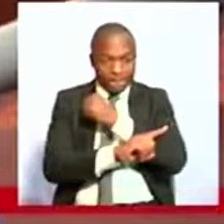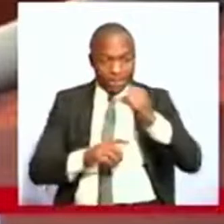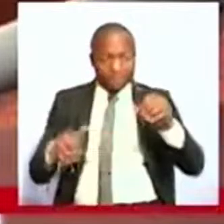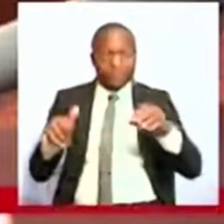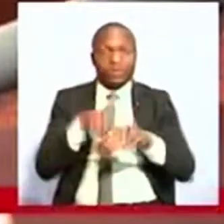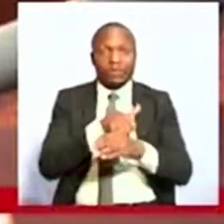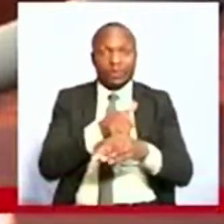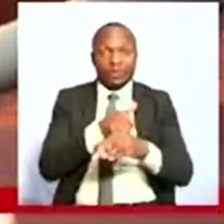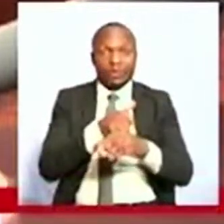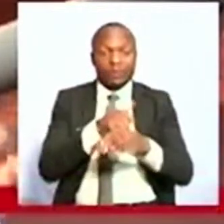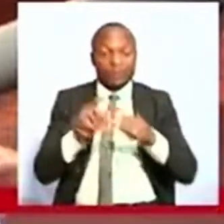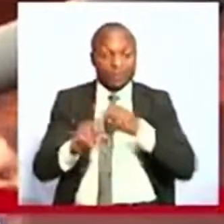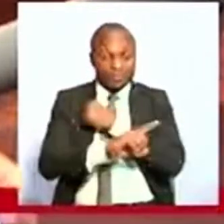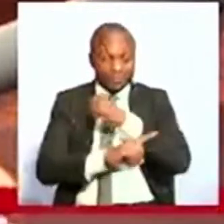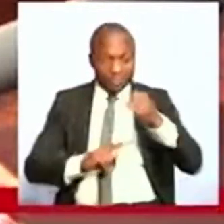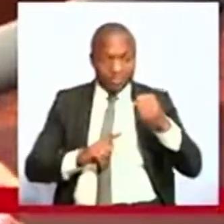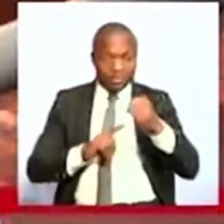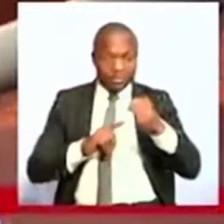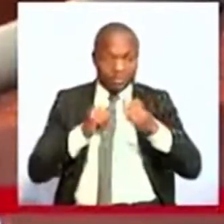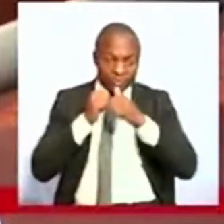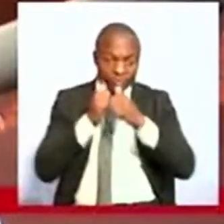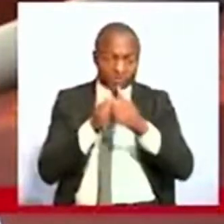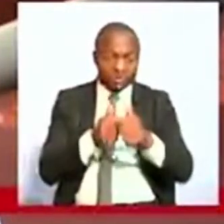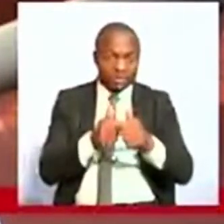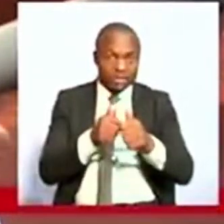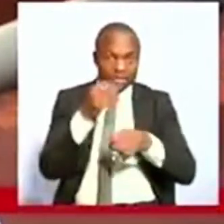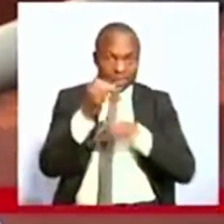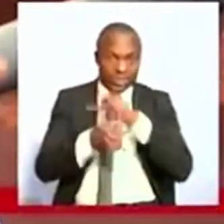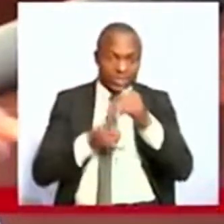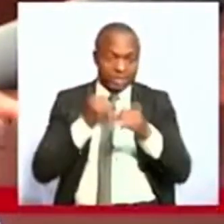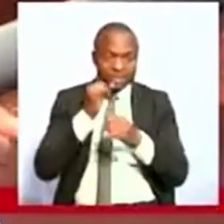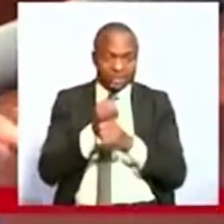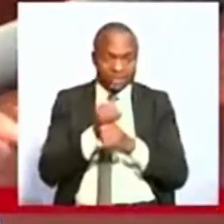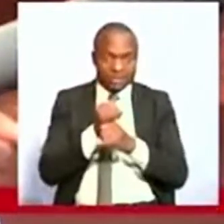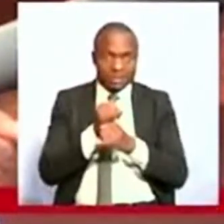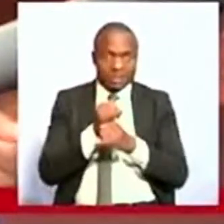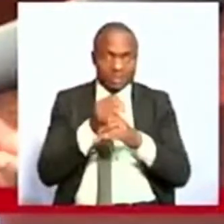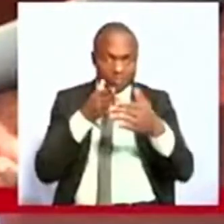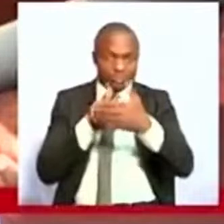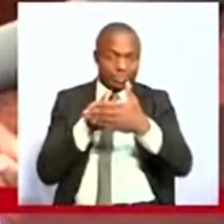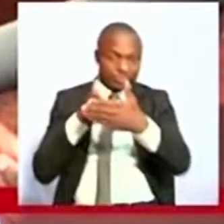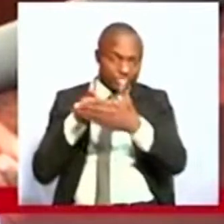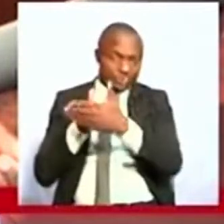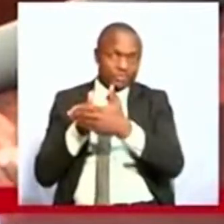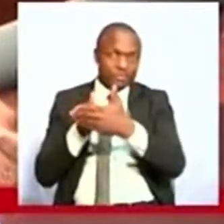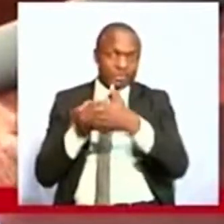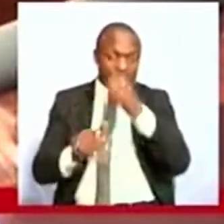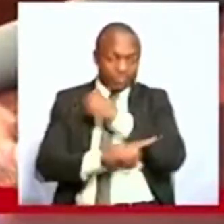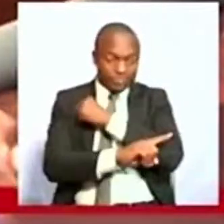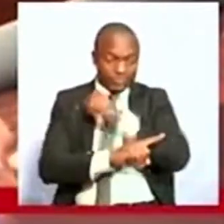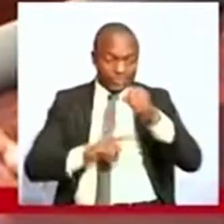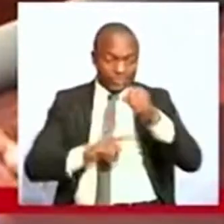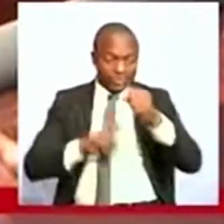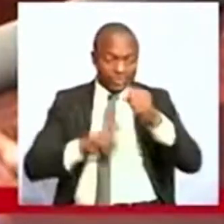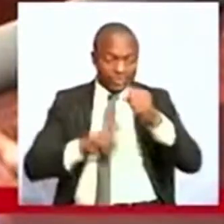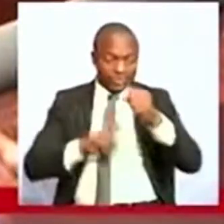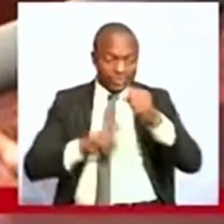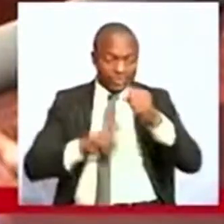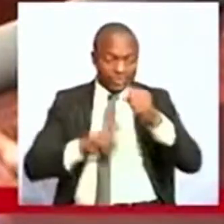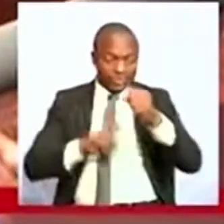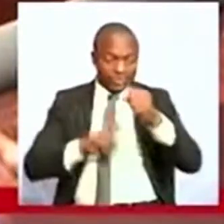of capital punishment within the scope of international prohibitions on torture. Why?